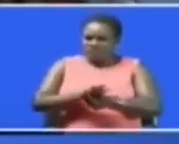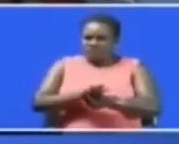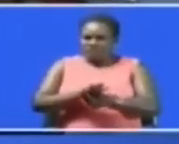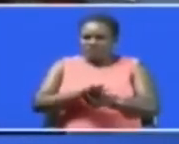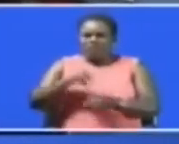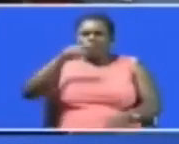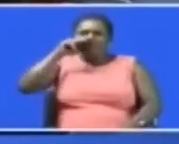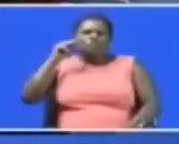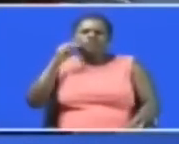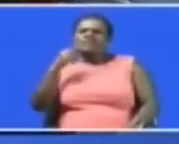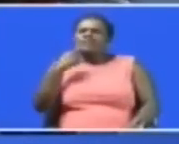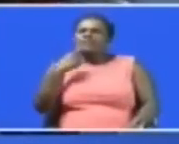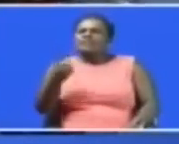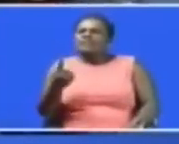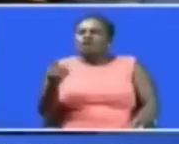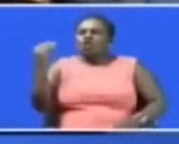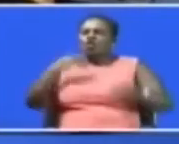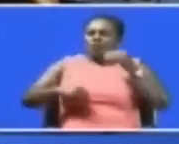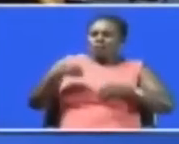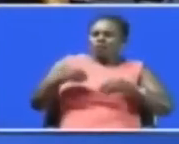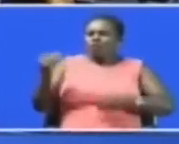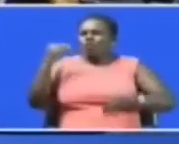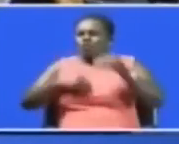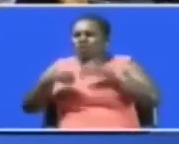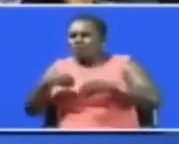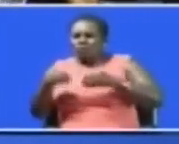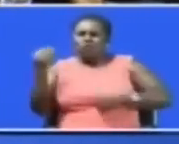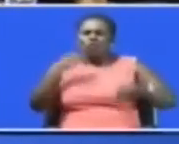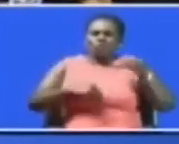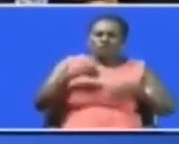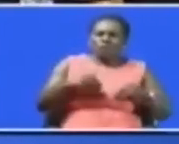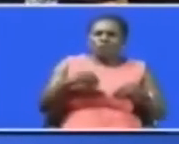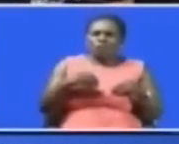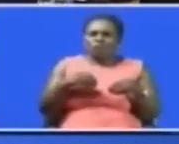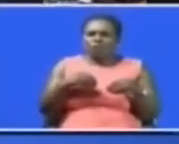hear, like Mudavadi was saying, is scandal after scandal.